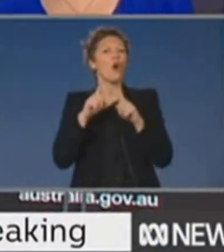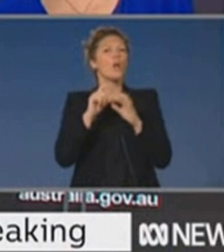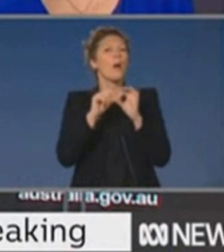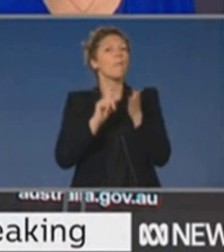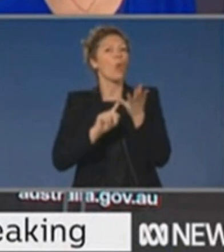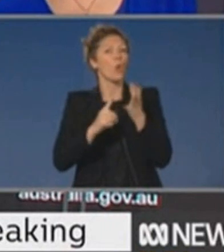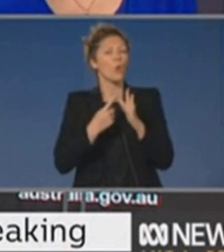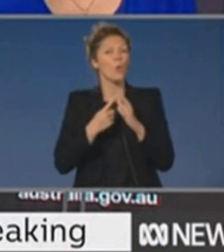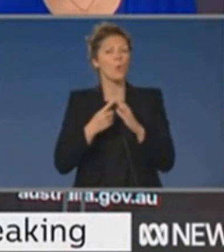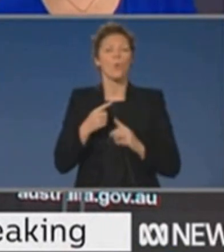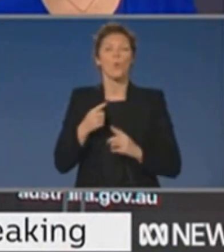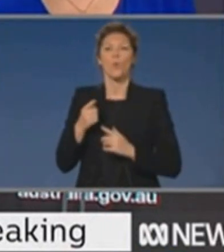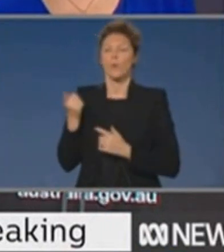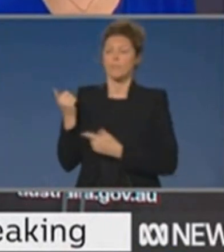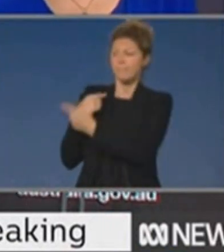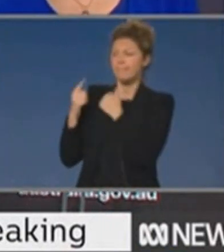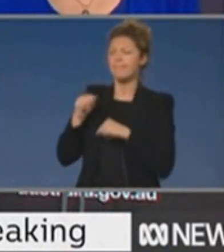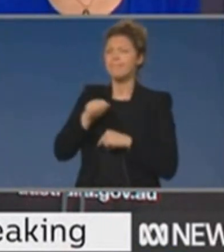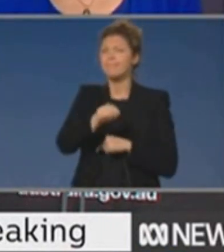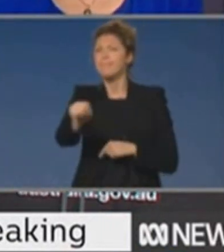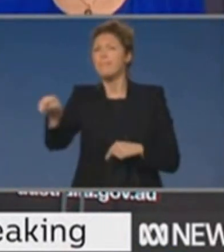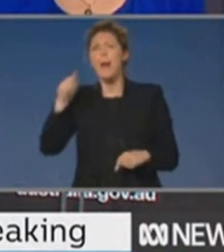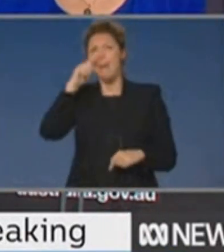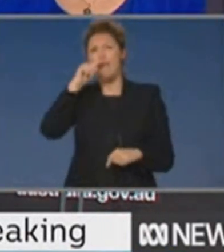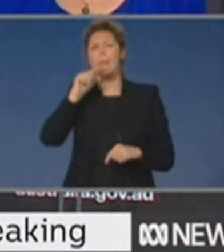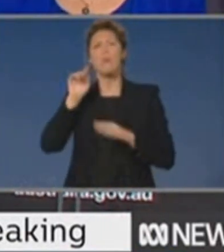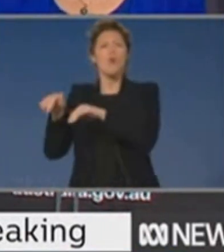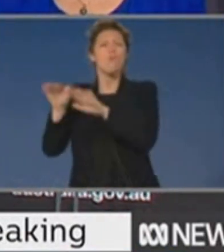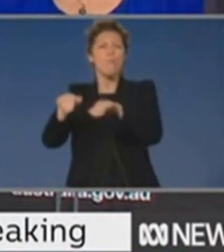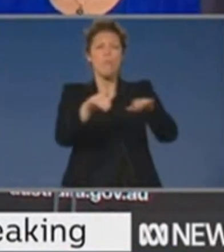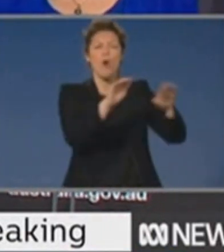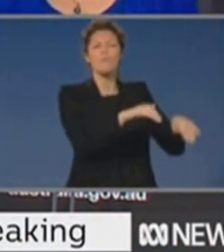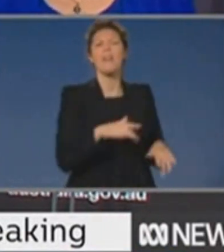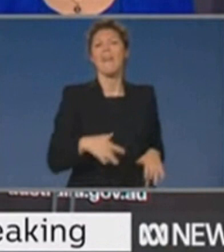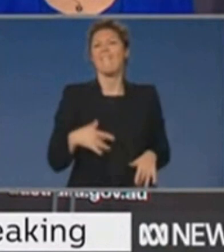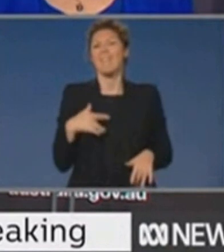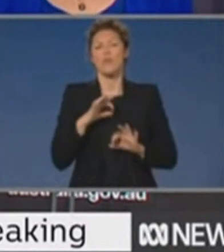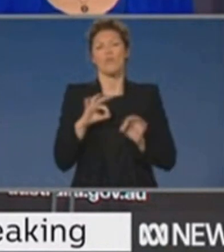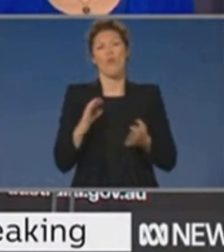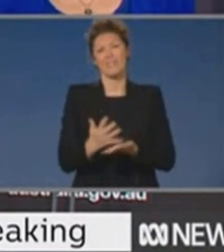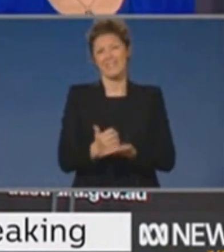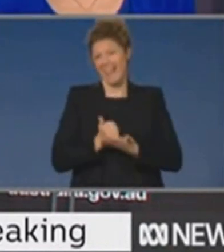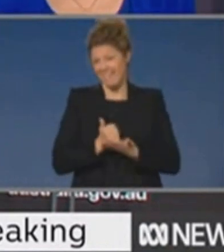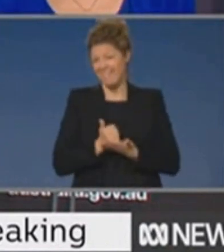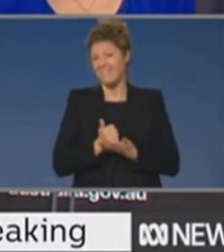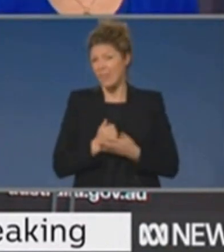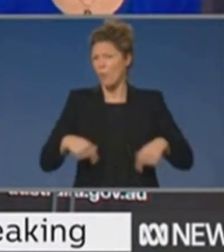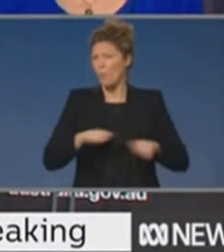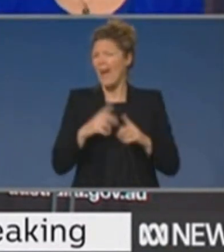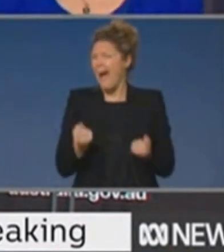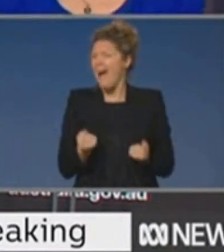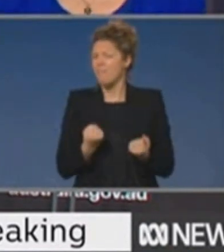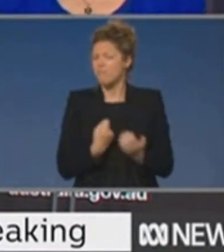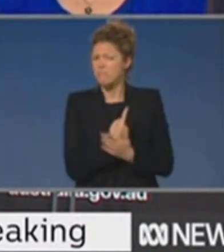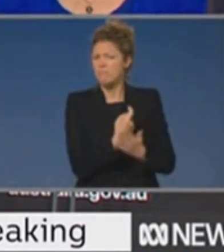stories of people not feeling safe. And I think this is a reality that all Australians need to address. I've